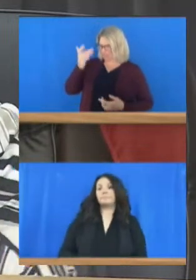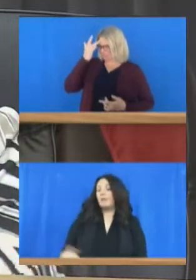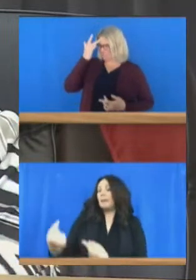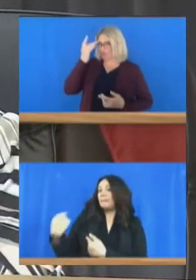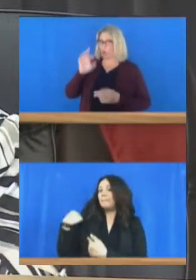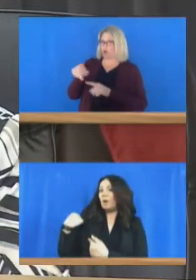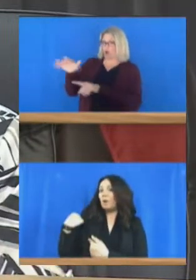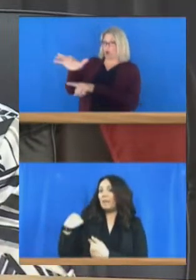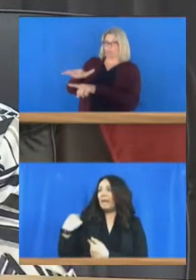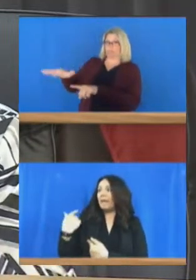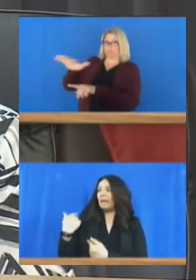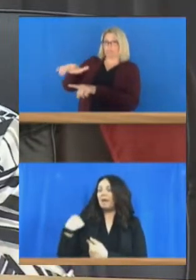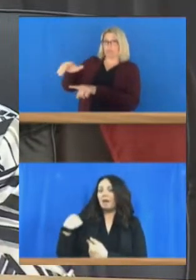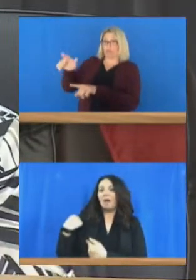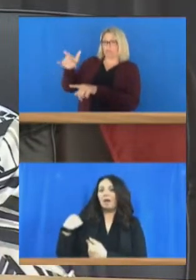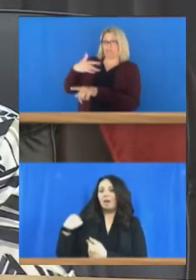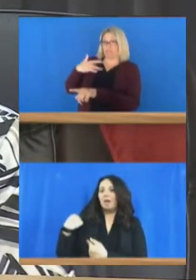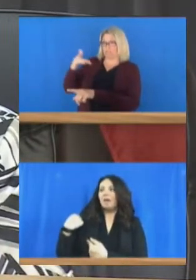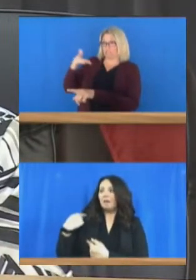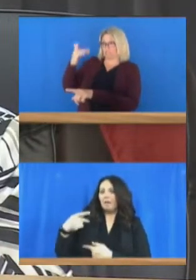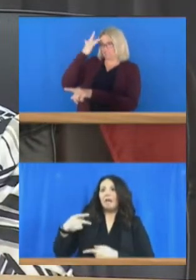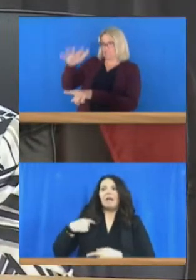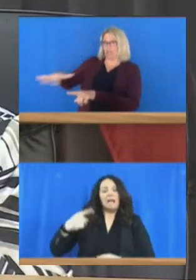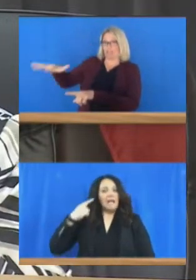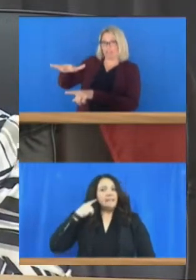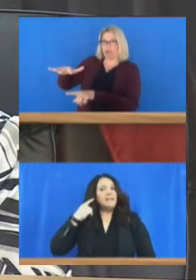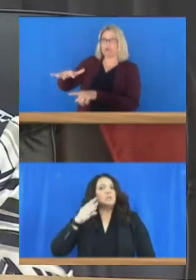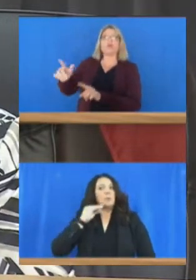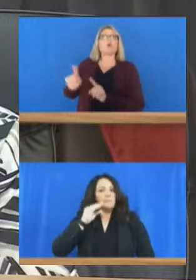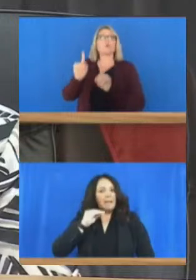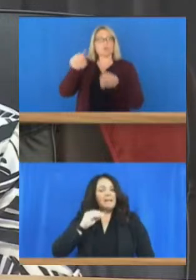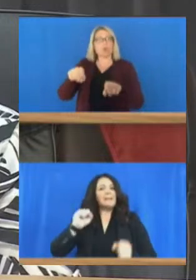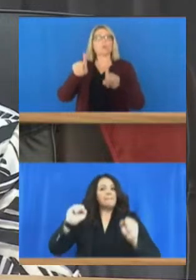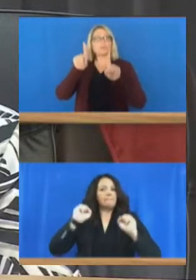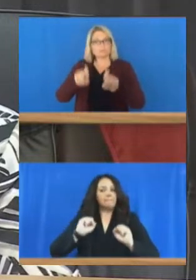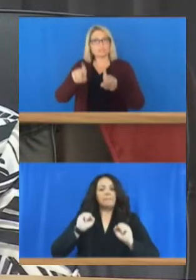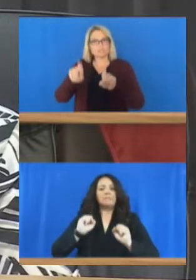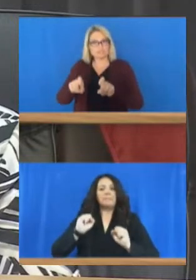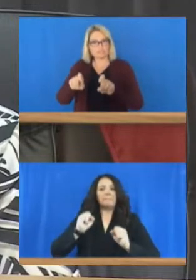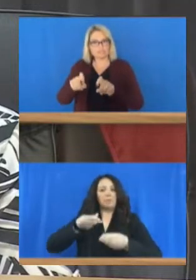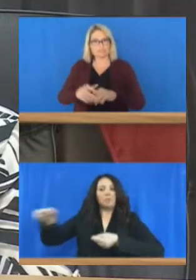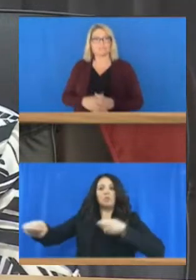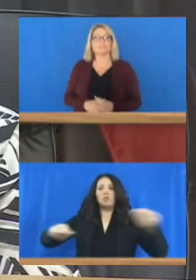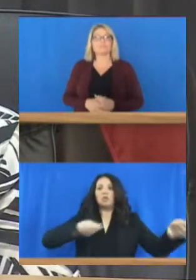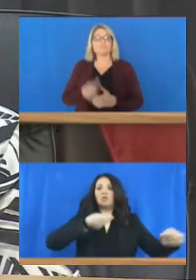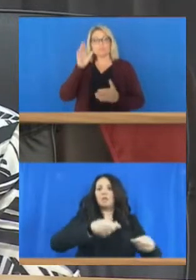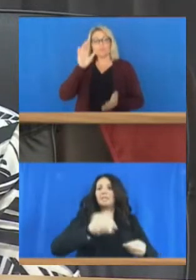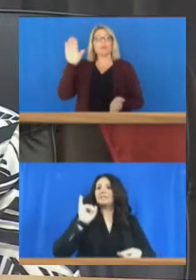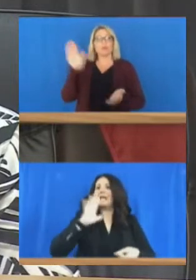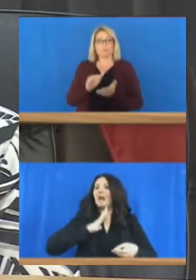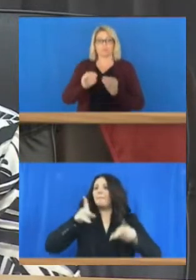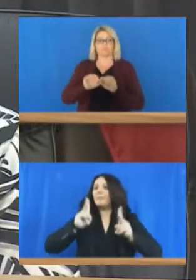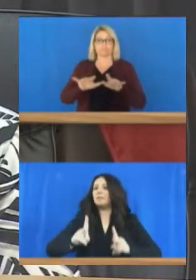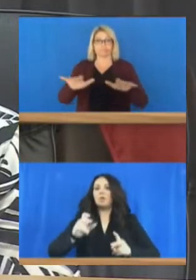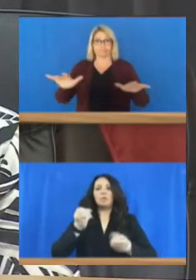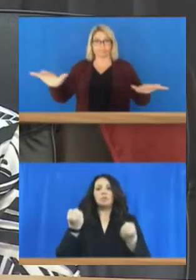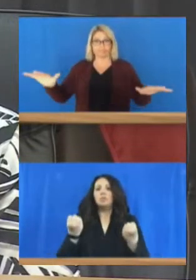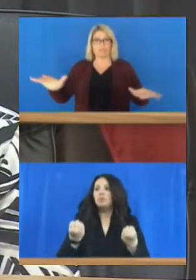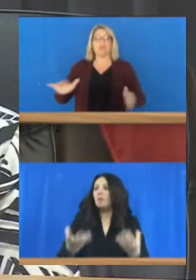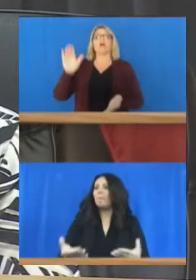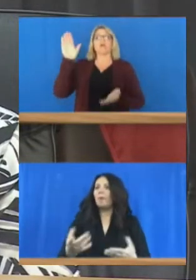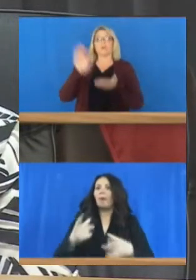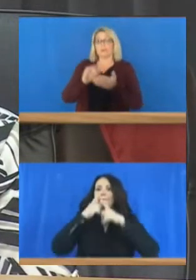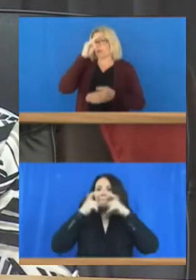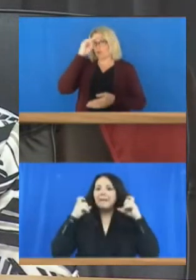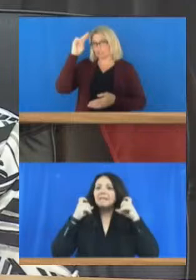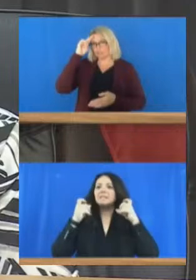Brunswickers who are self-isolating outside of the province. And I know that has caused some confusion, and we are trying to rectify that and change that